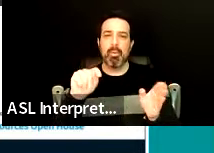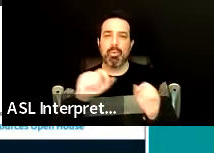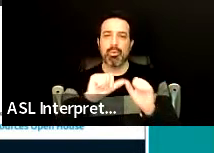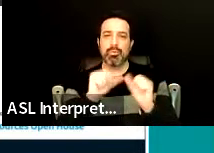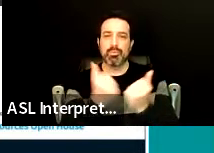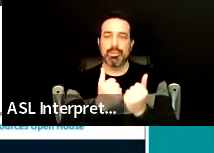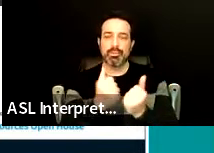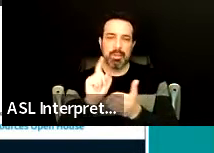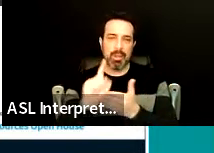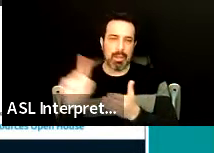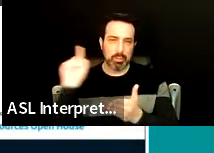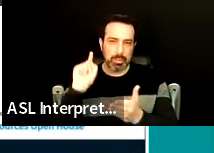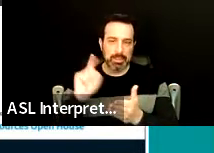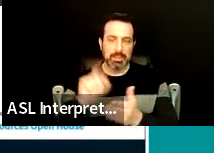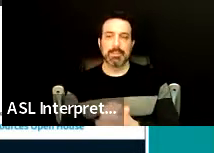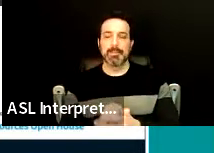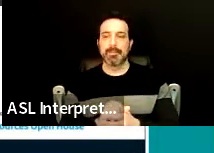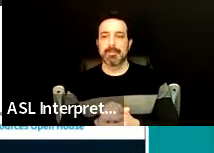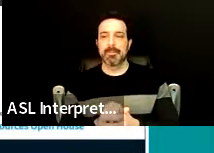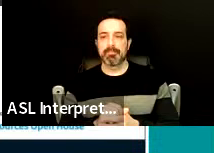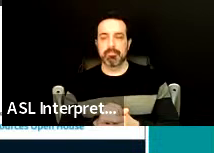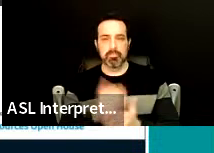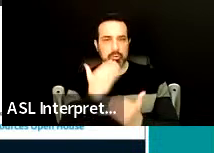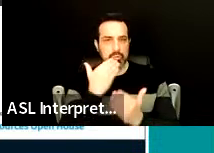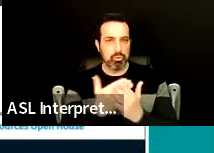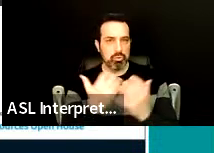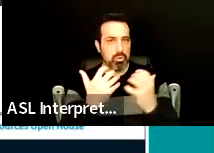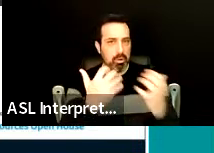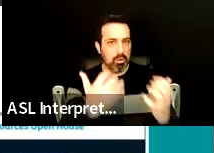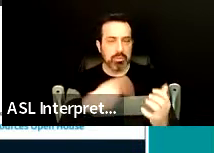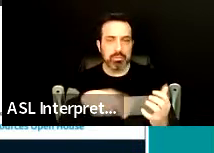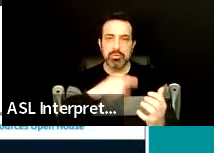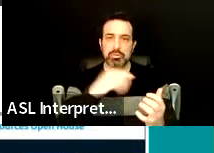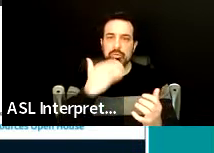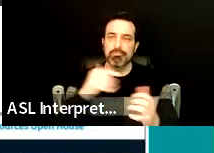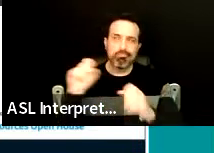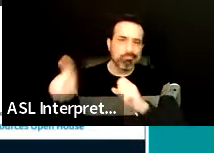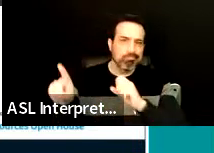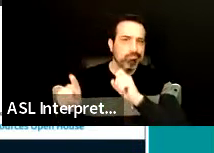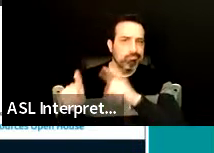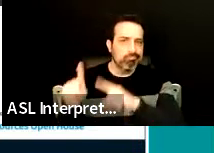week. Very good audience, asked some very good questions.